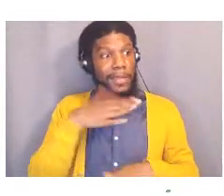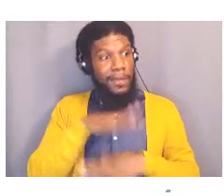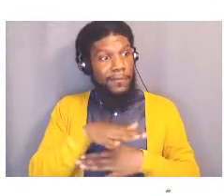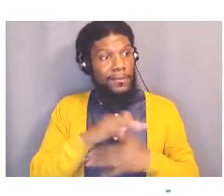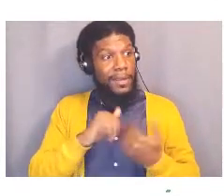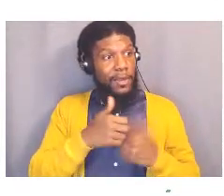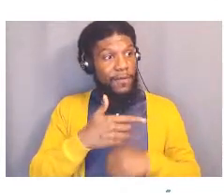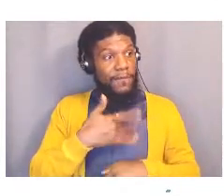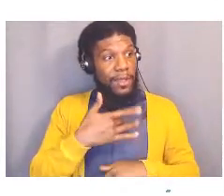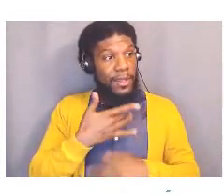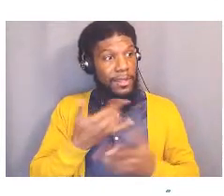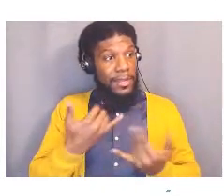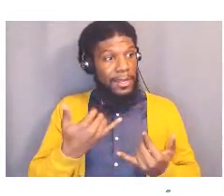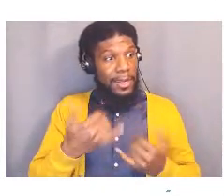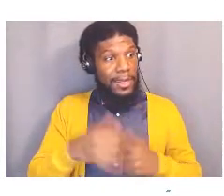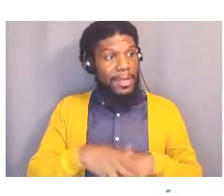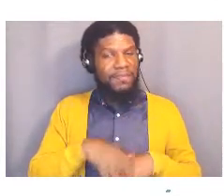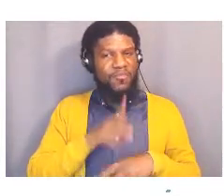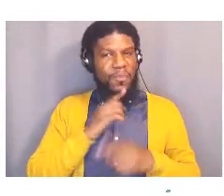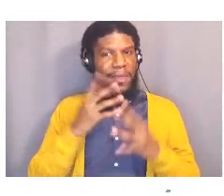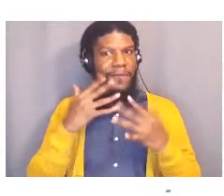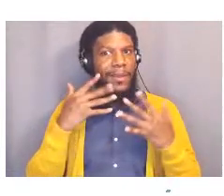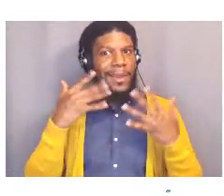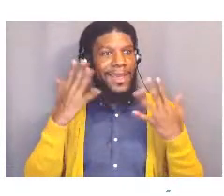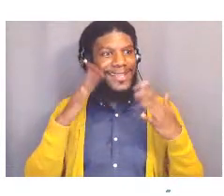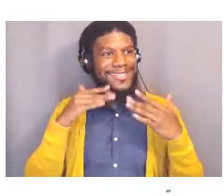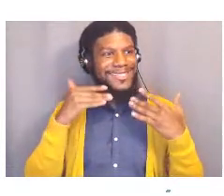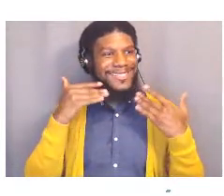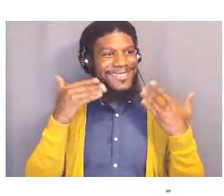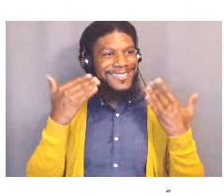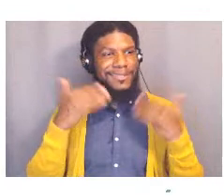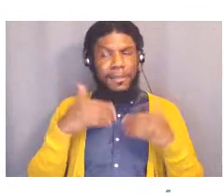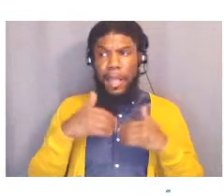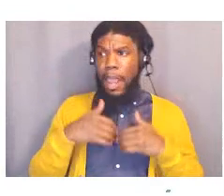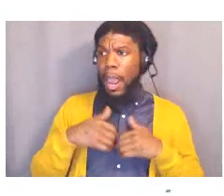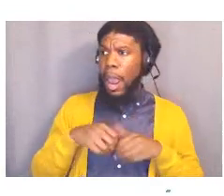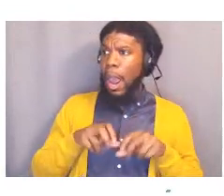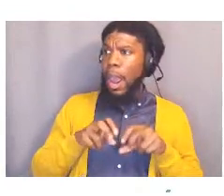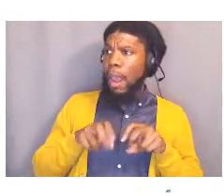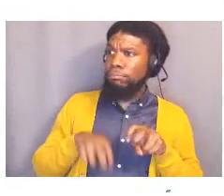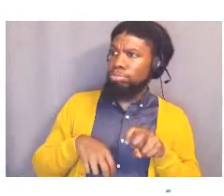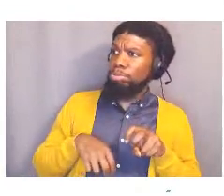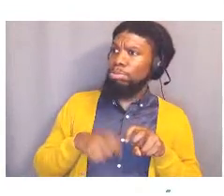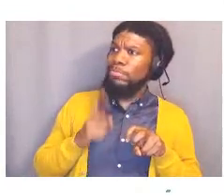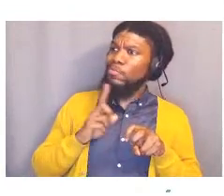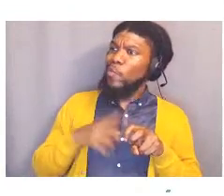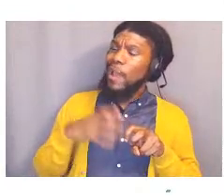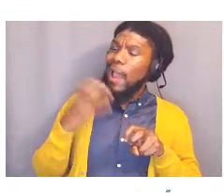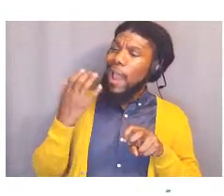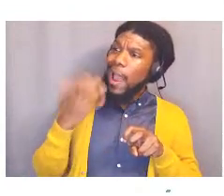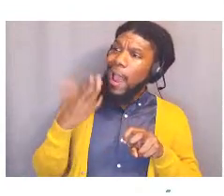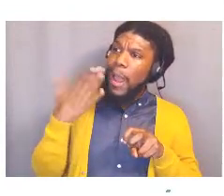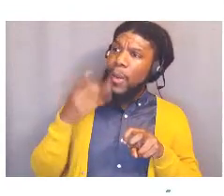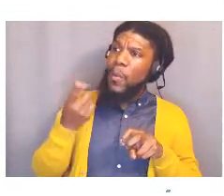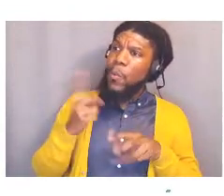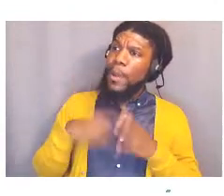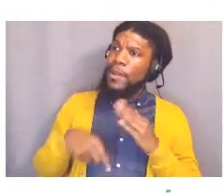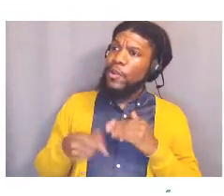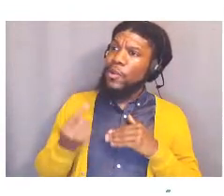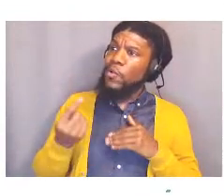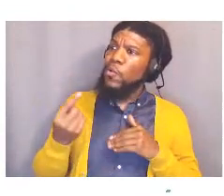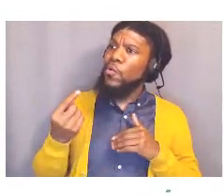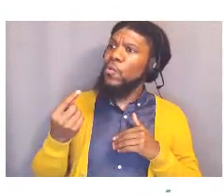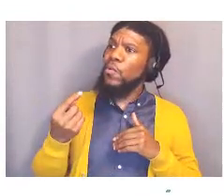you feeling today?" And the little rabbit said, "Well, I'm just so hot. I just don't know what to do. I